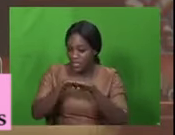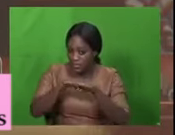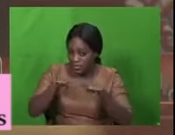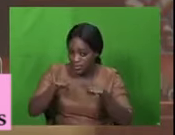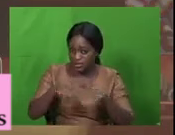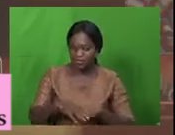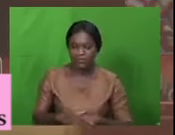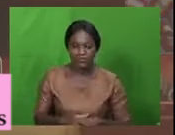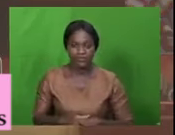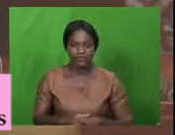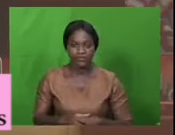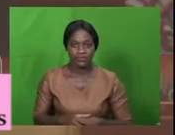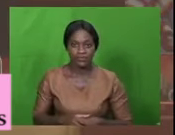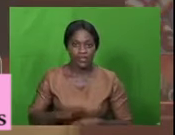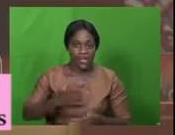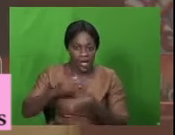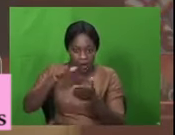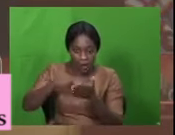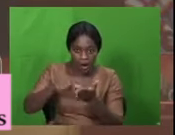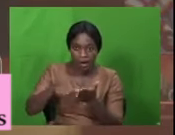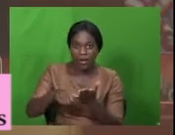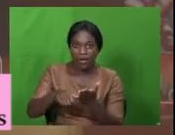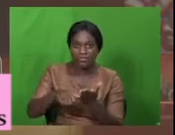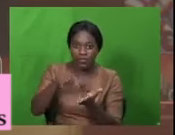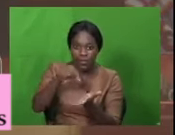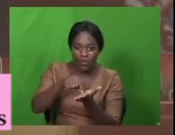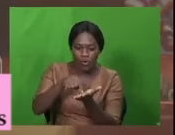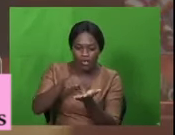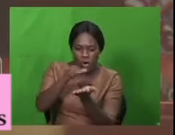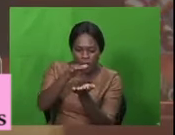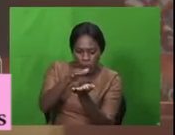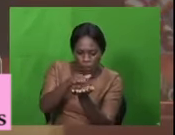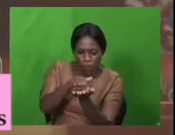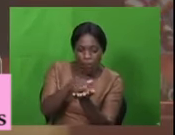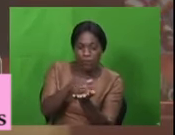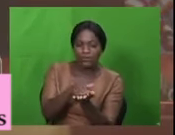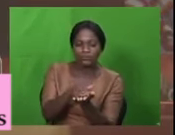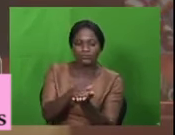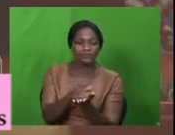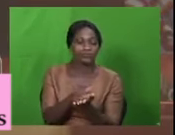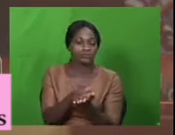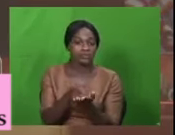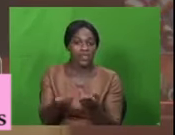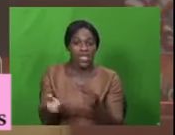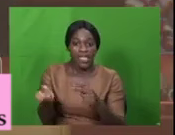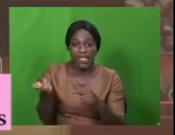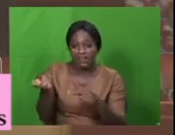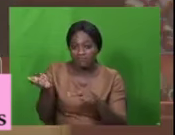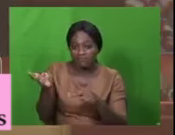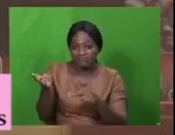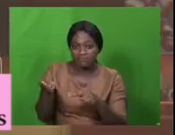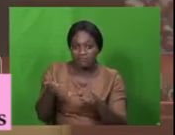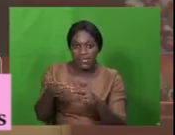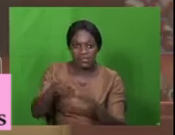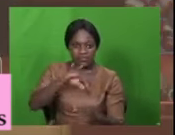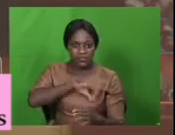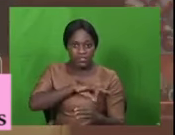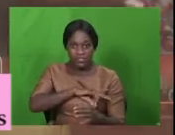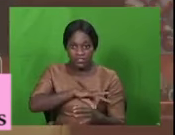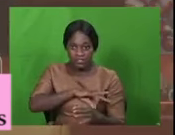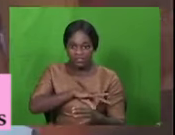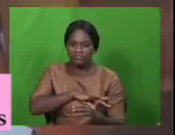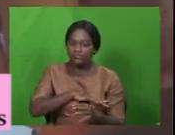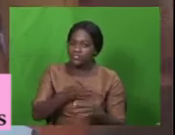account deficit is shrinking, interest rates are declining, and the average annual rate